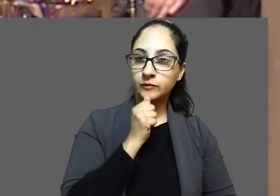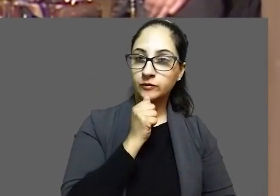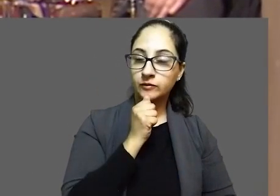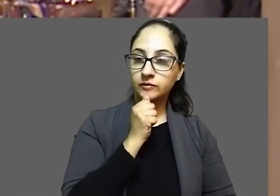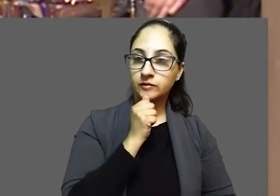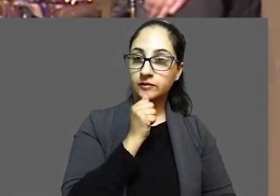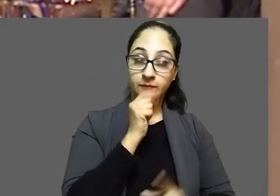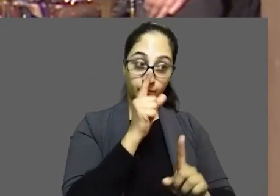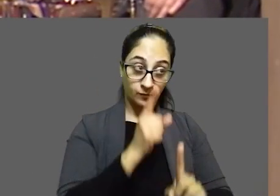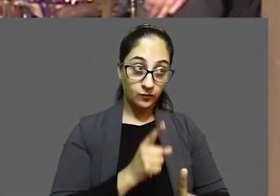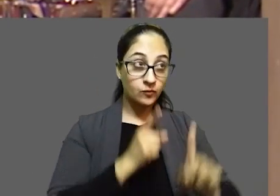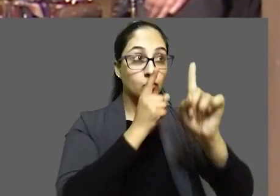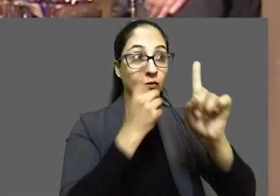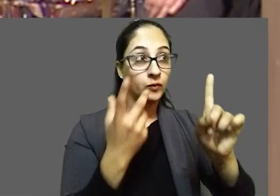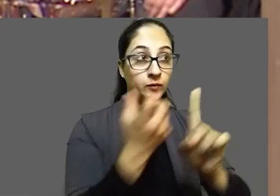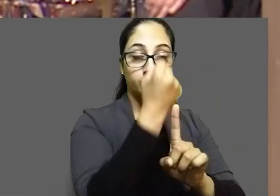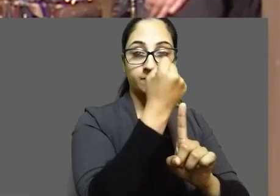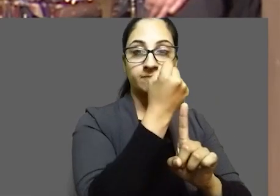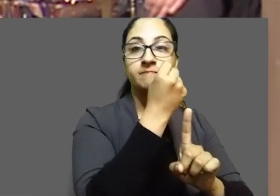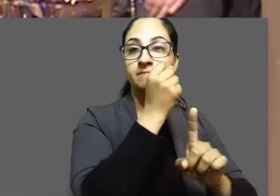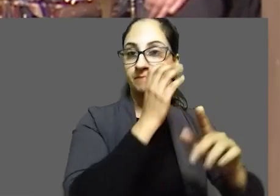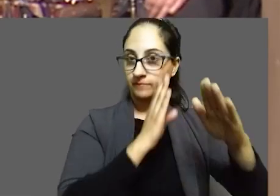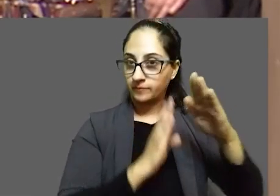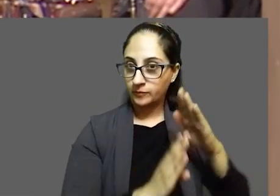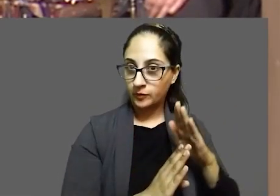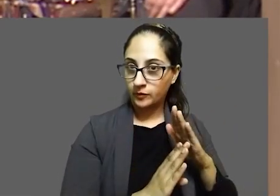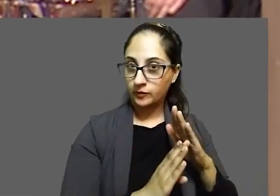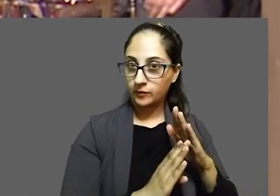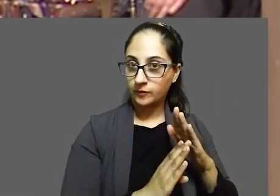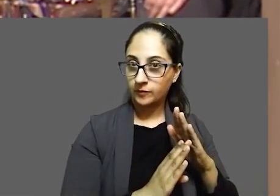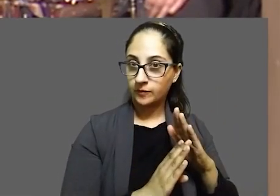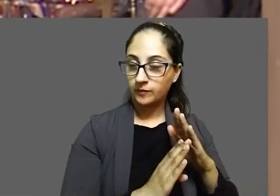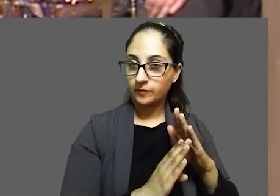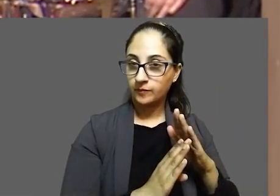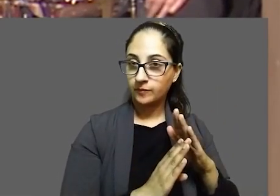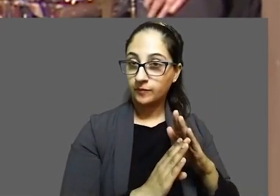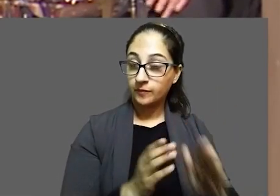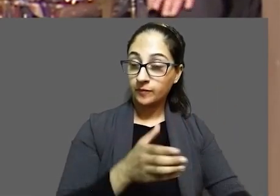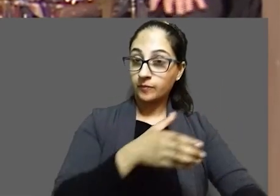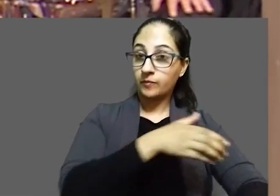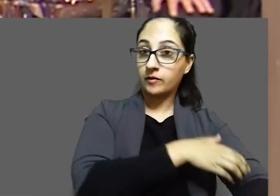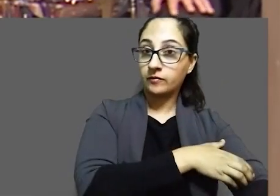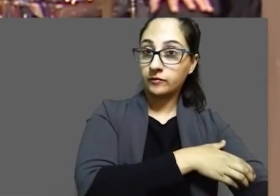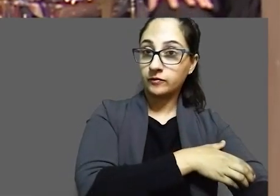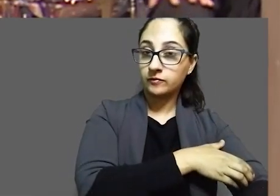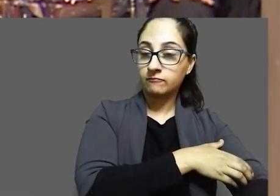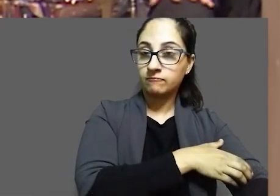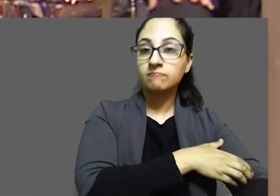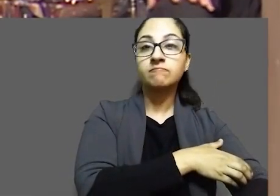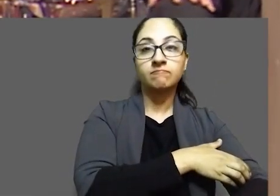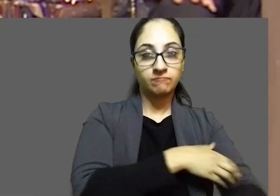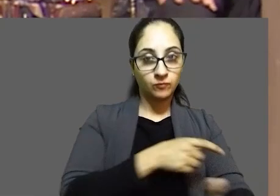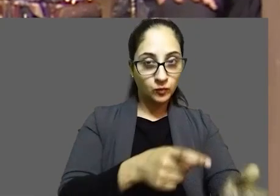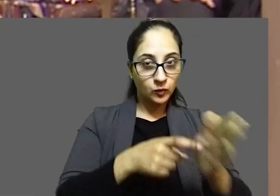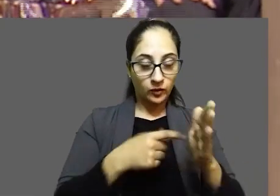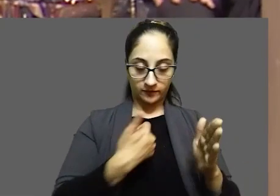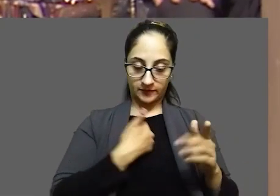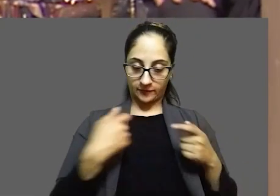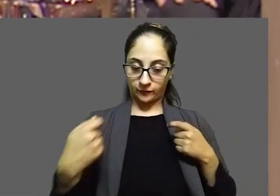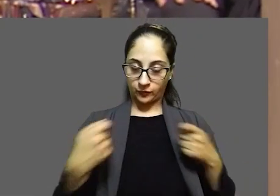patience, no attainment is like humility, no power is like